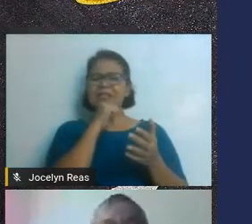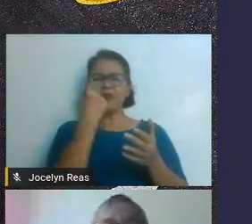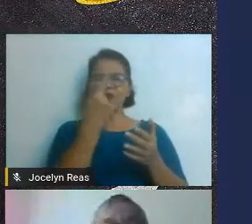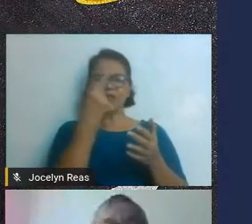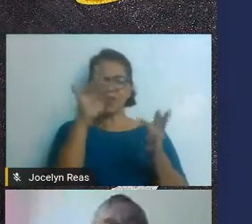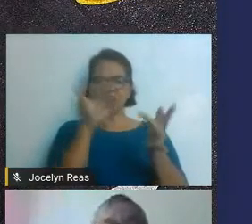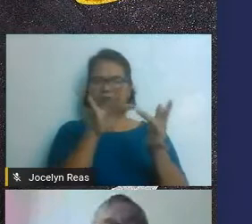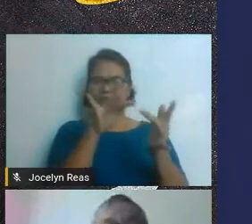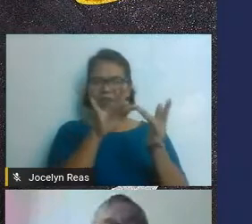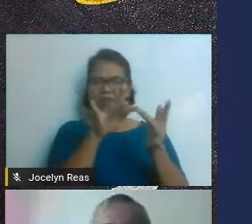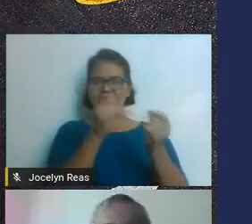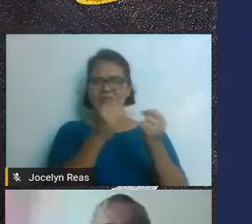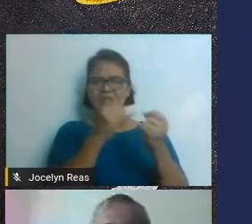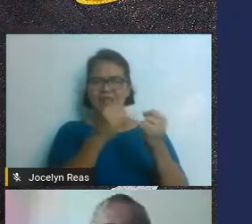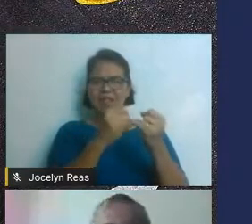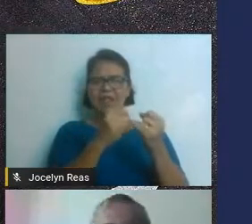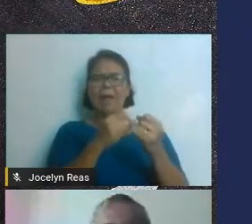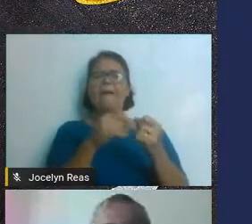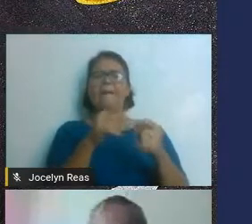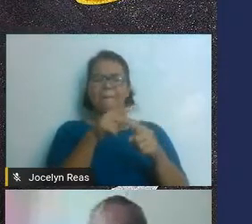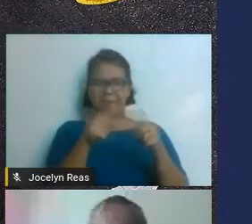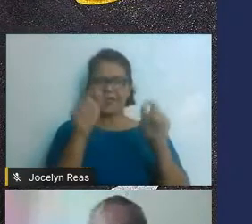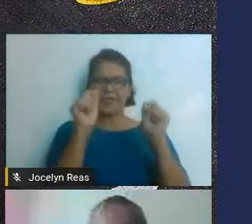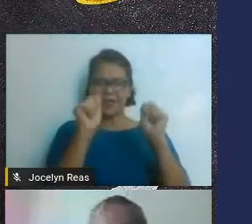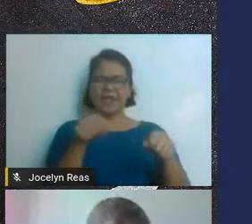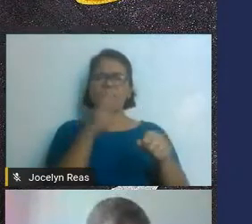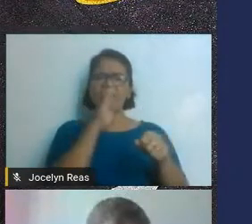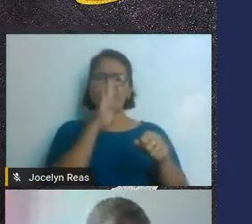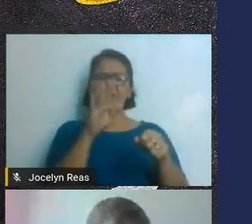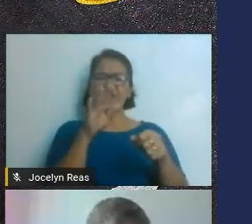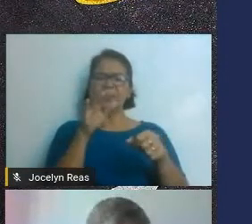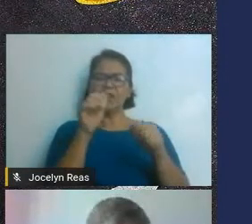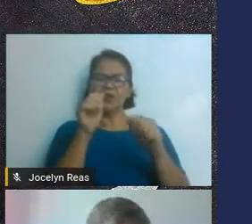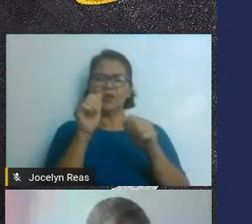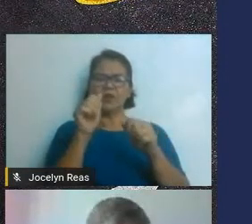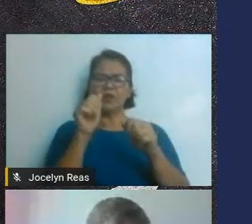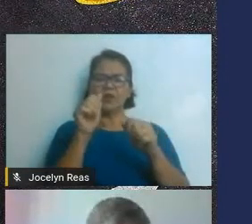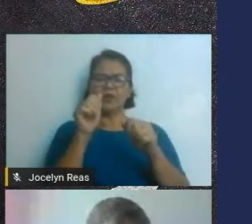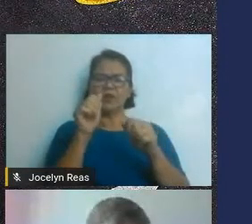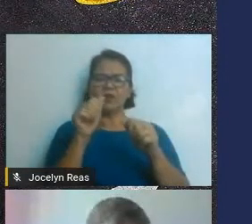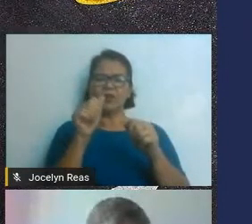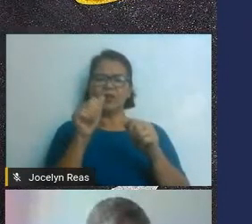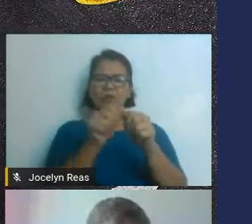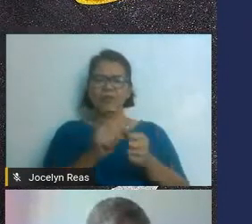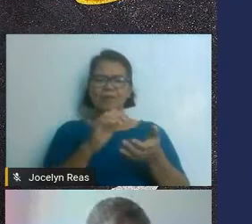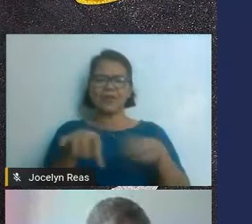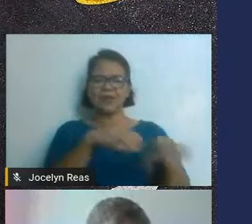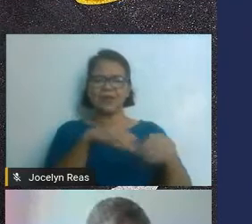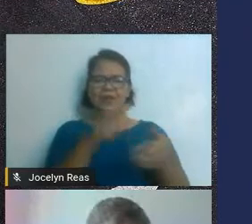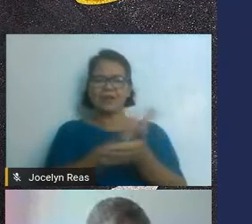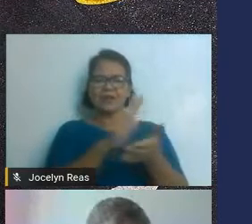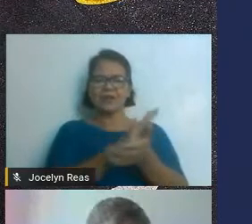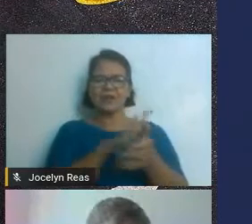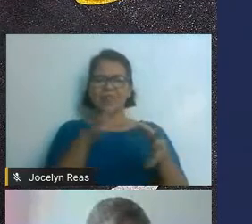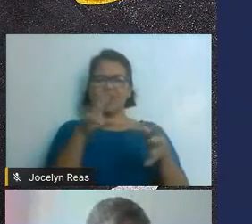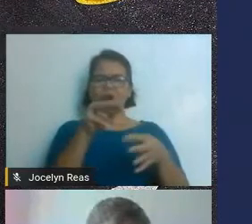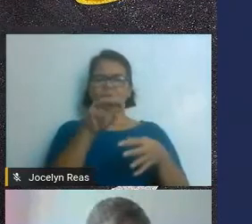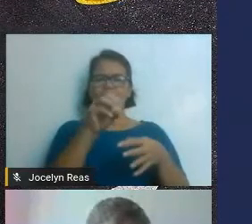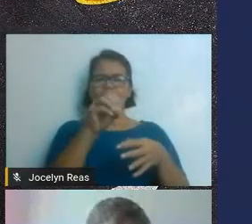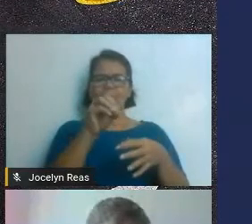also be modular distance learning. When we say modular, we use self-learning